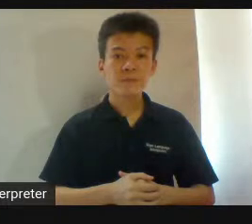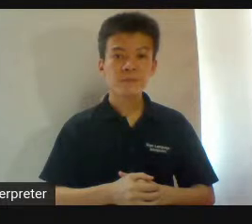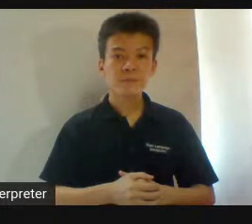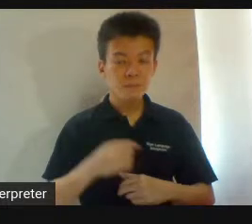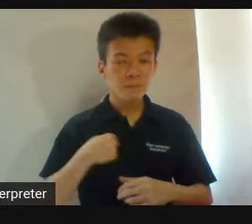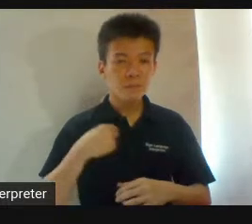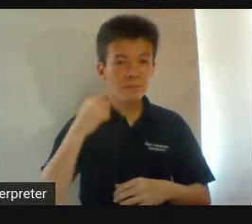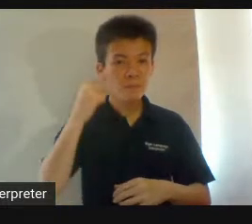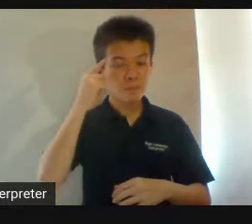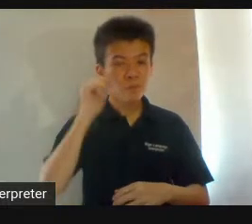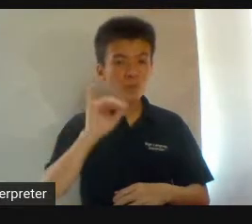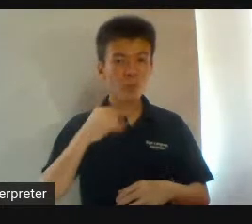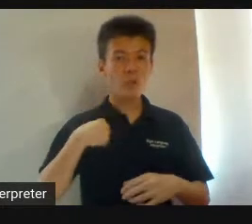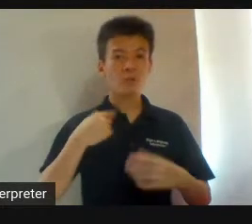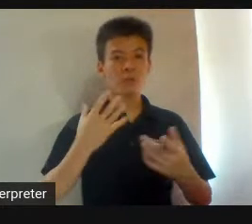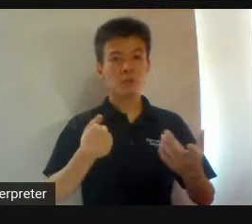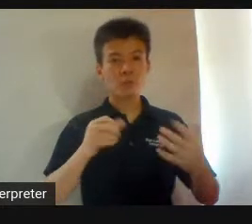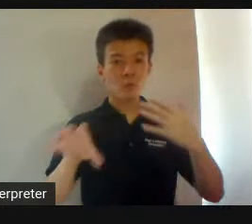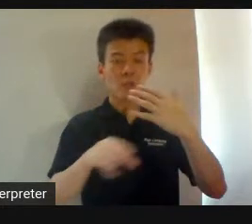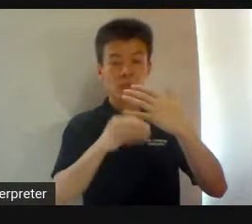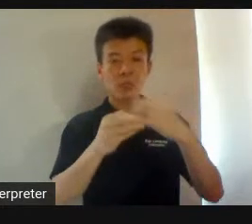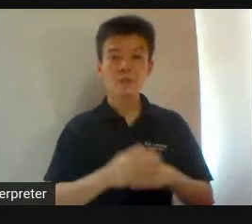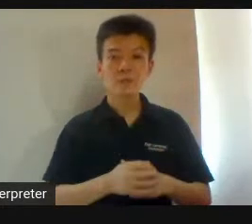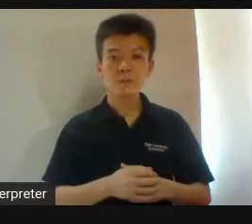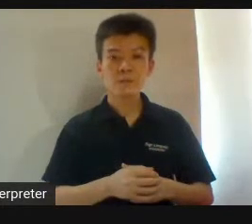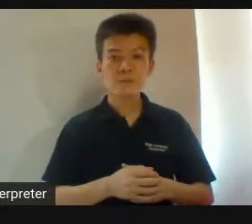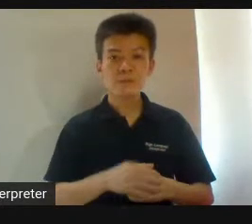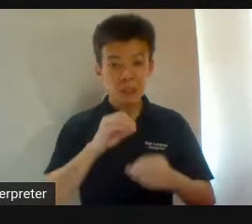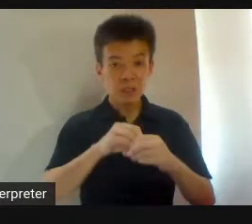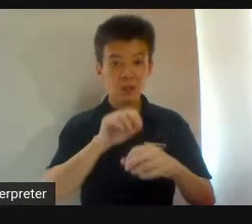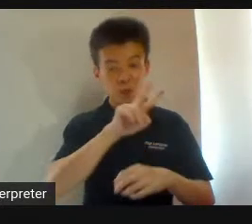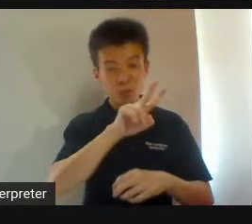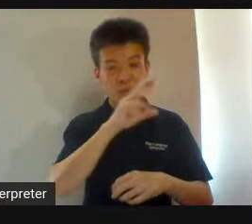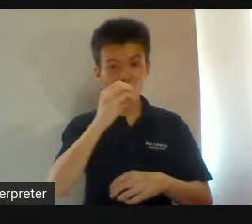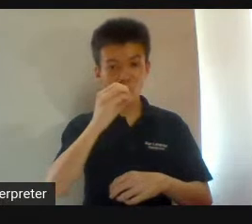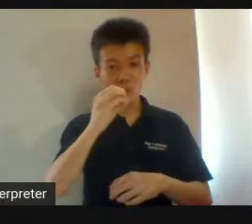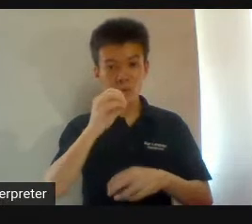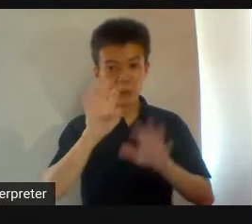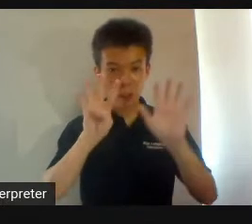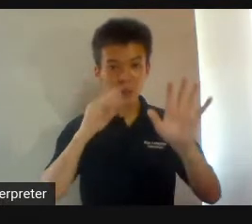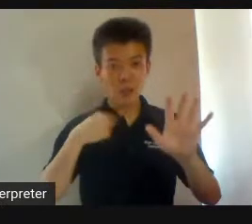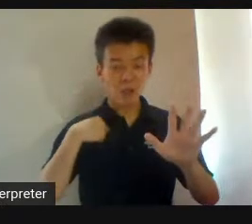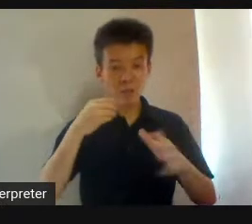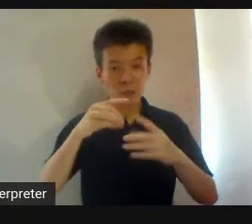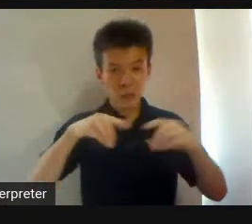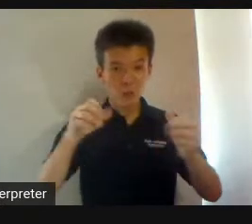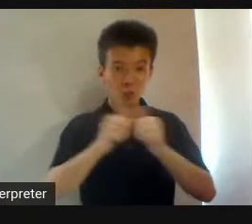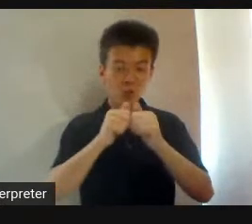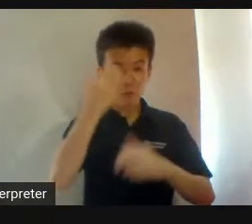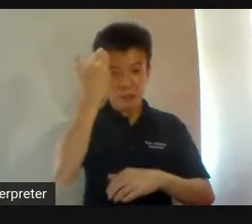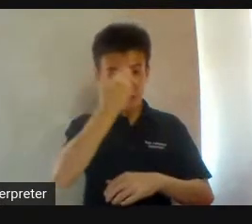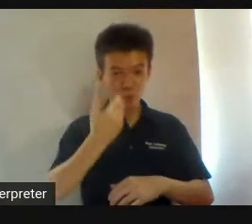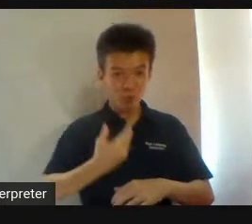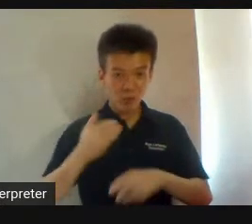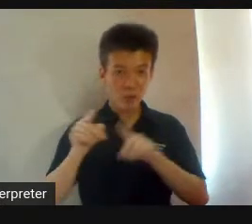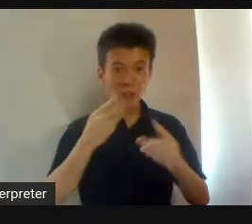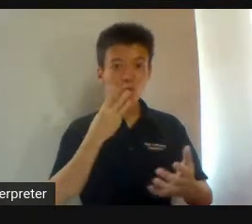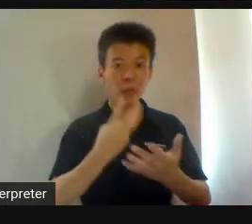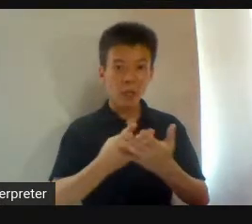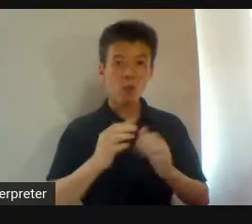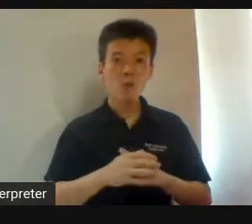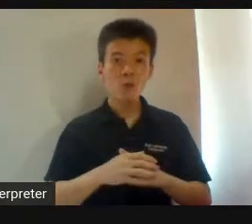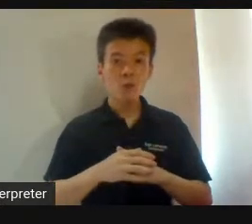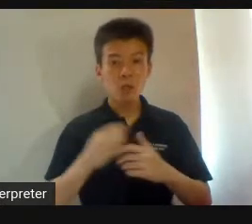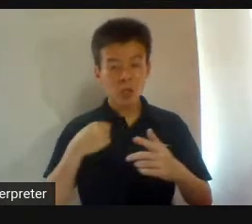I think also I would like to add that in 2009, I was diagnosed with schizophrenia as well. And